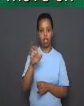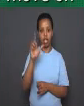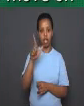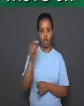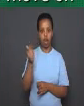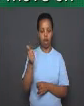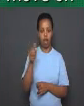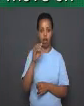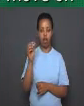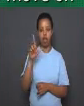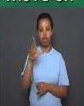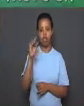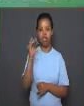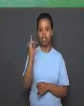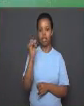used for movement.